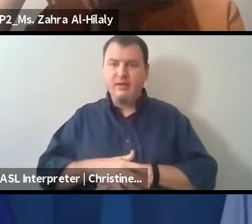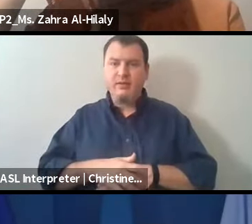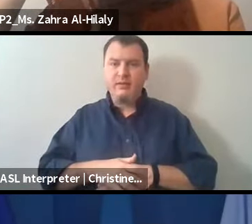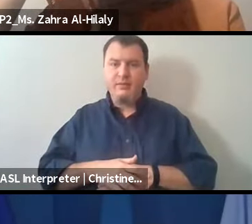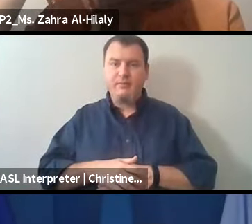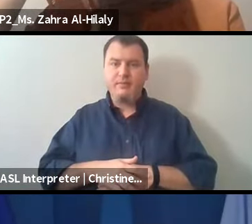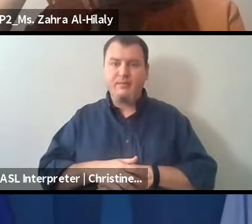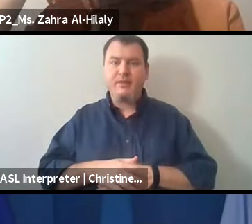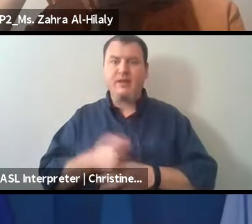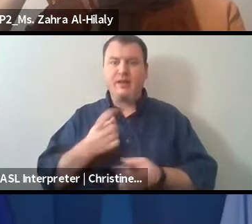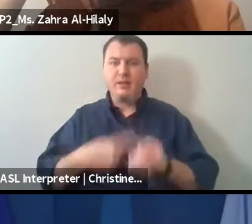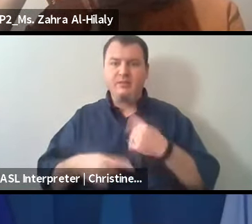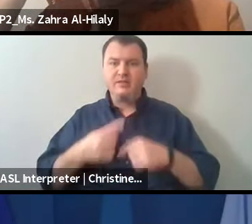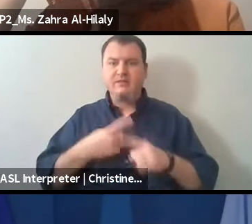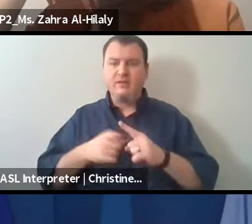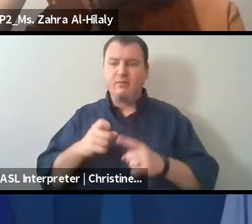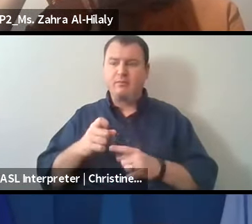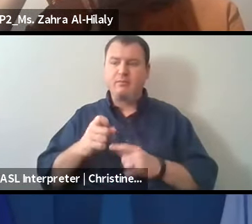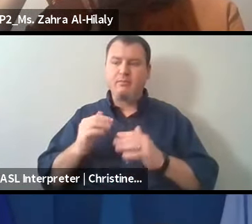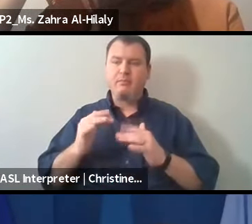It comes from patriarchy.